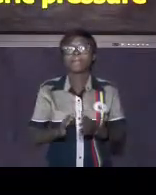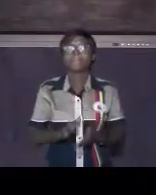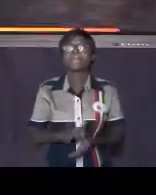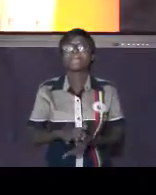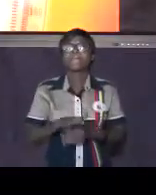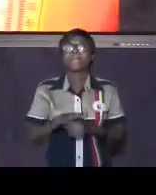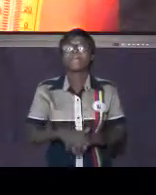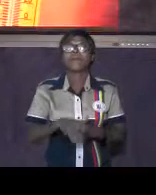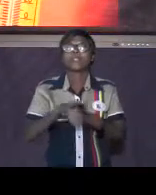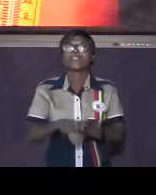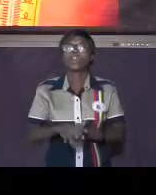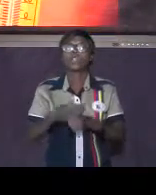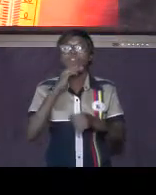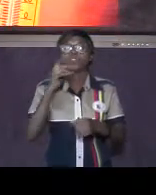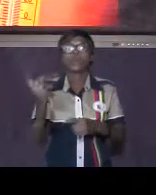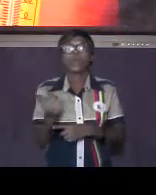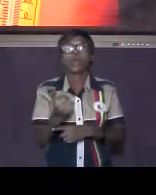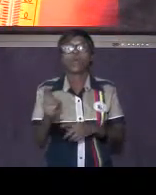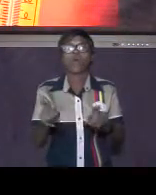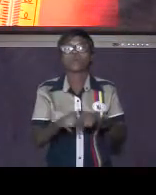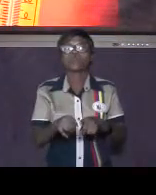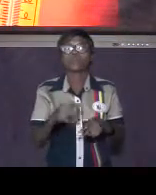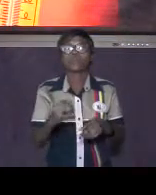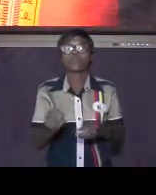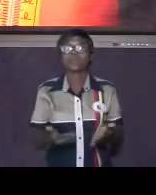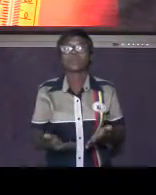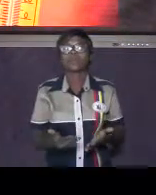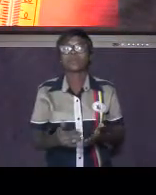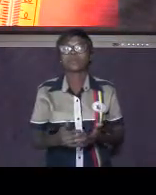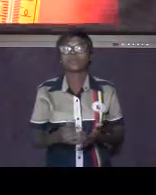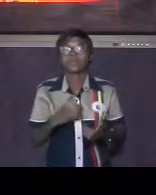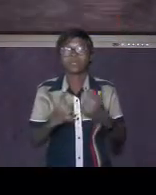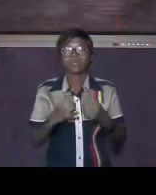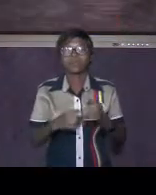pressure is also there. Talking about temperature.